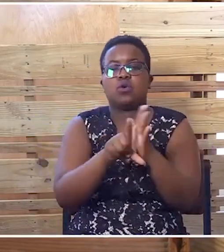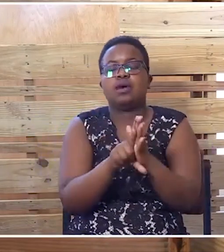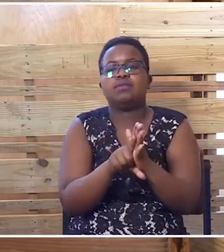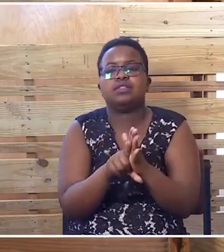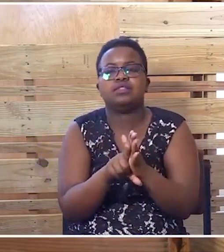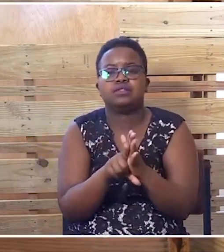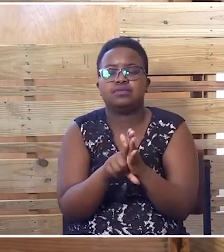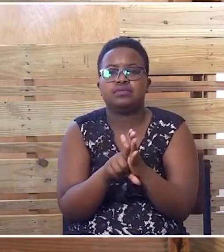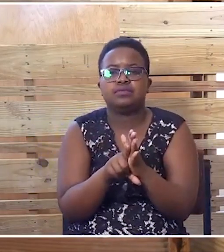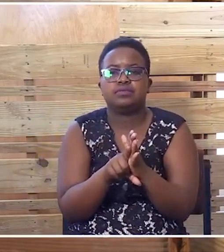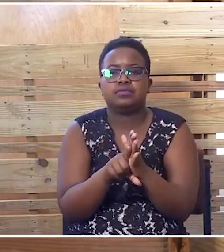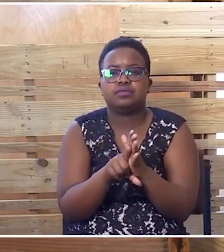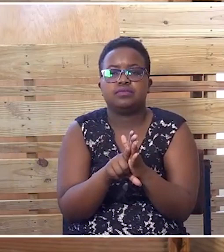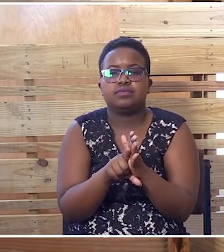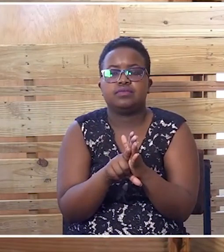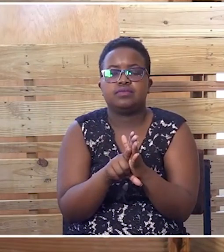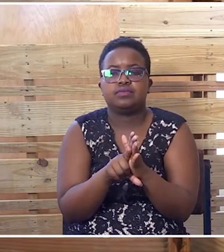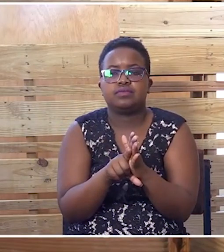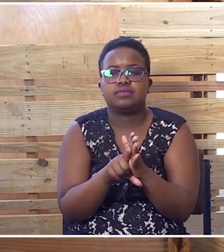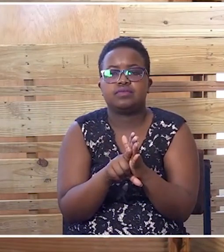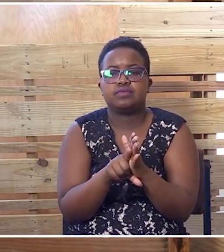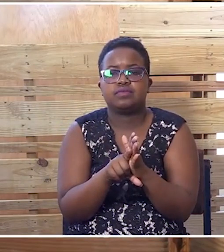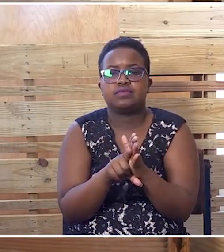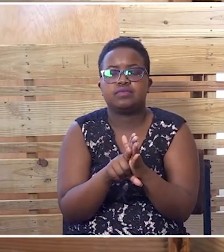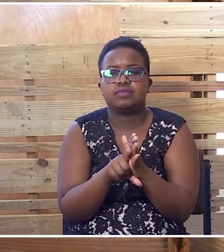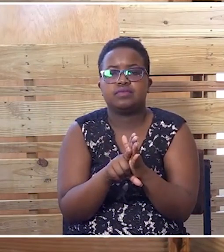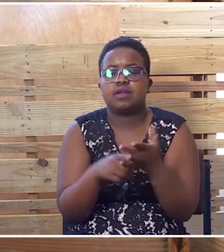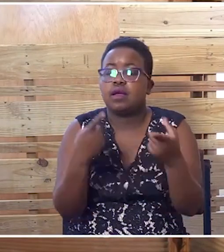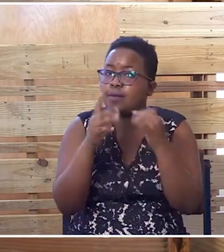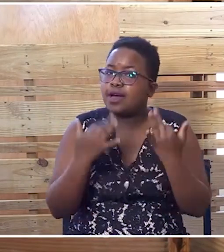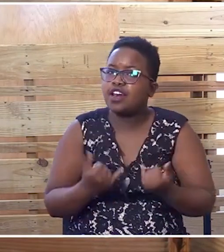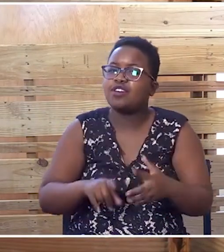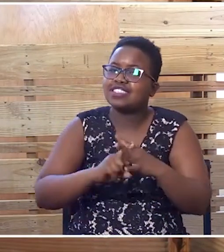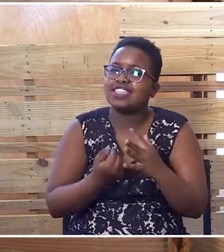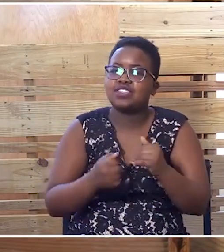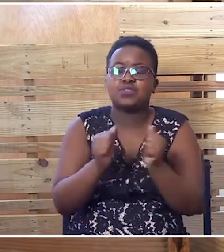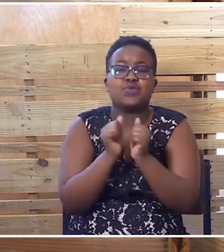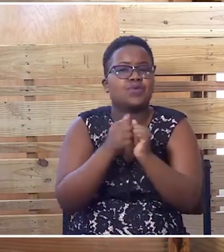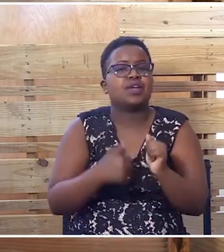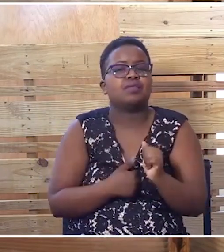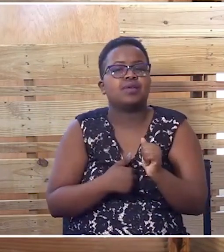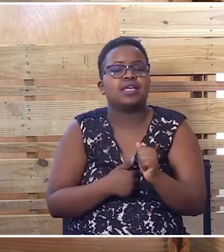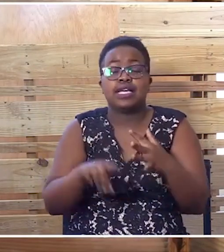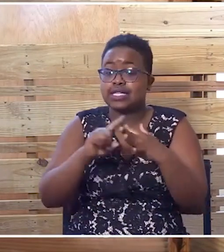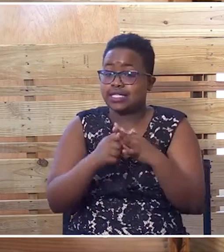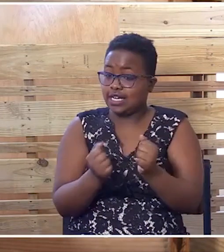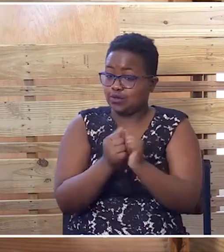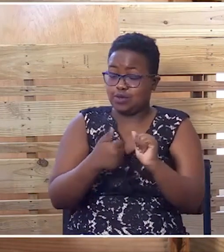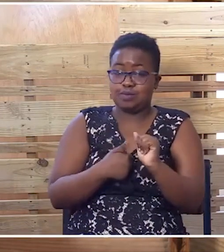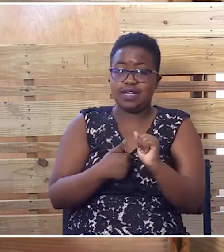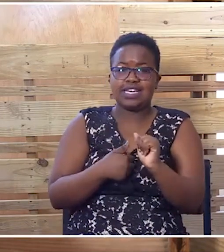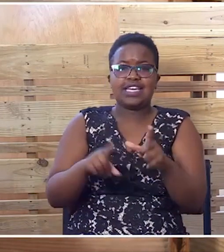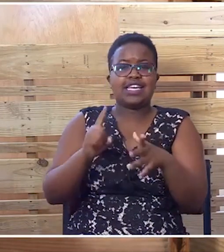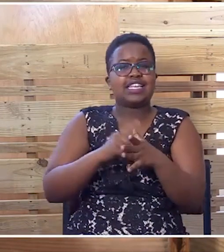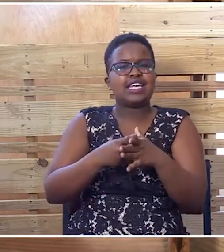else is not doing it, I'm also can't do it, but it's supposed to start with me. So I should start doing these things. And I'm speaking to